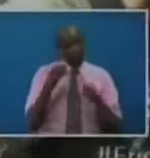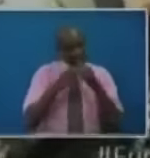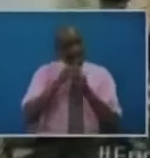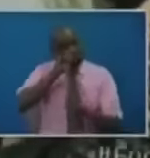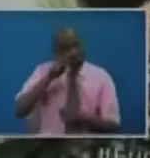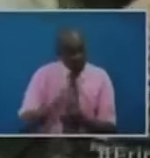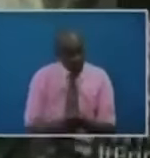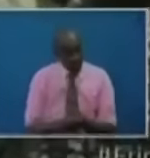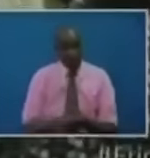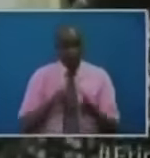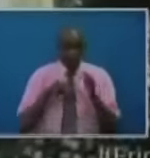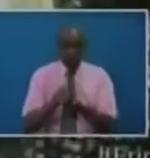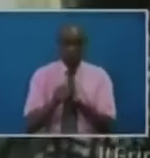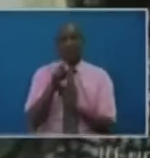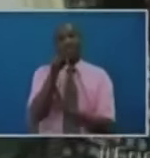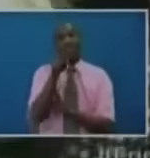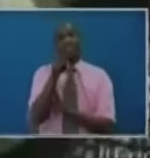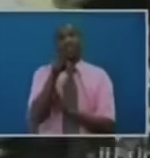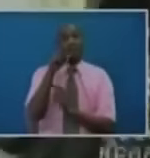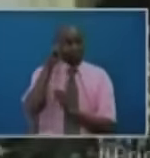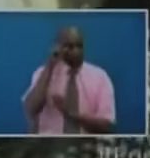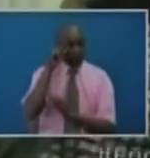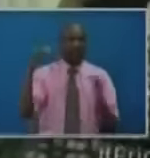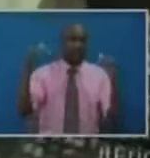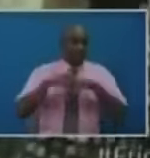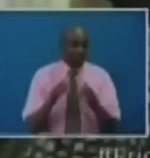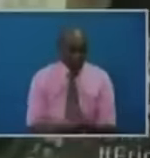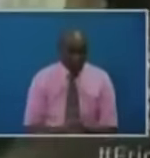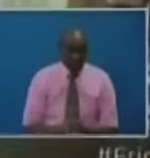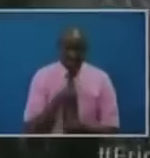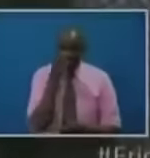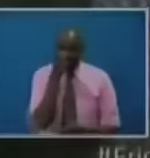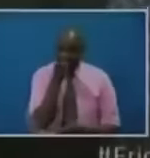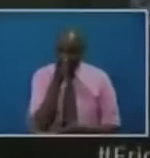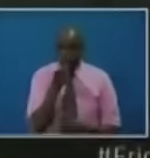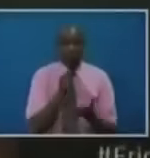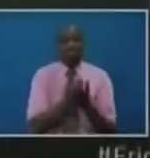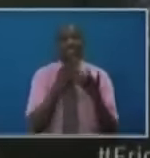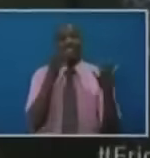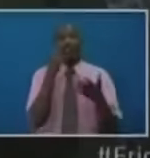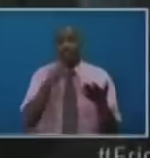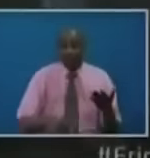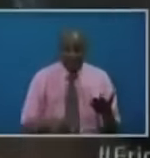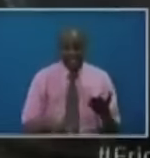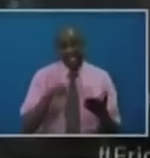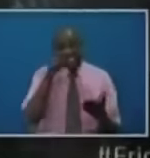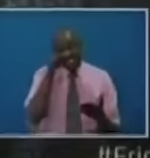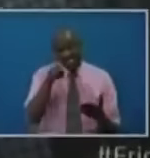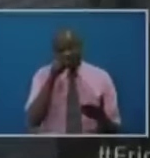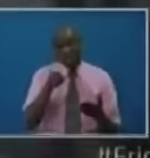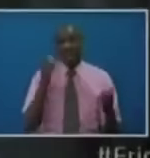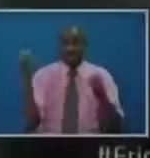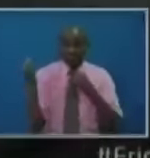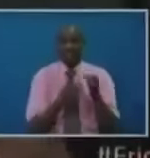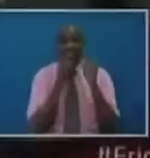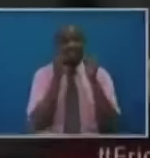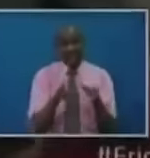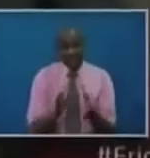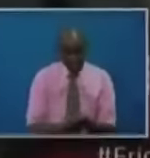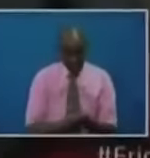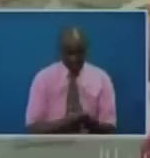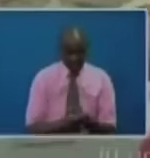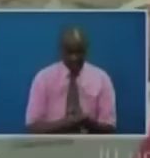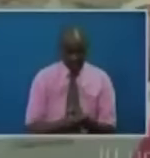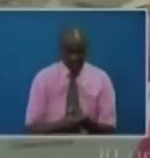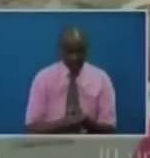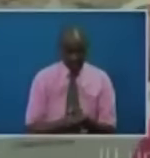million to attend the Jumuiya ya Counties Pwani Forum, an occasion the Auditor General says they had not been invited to in the first